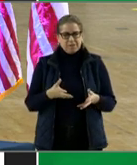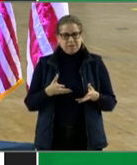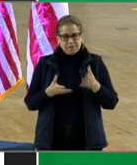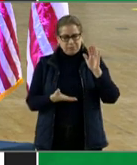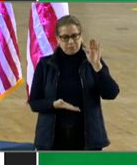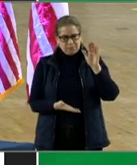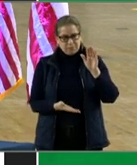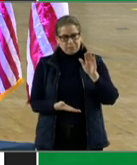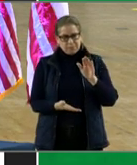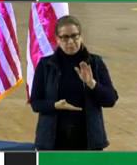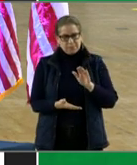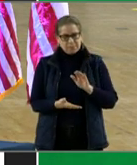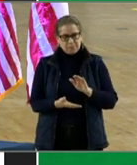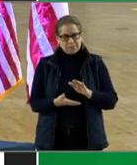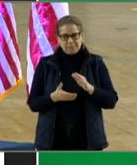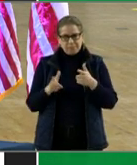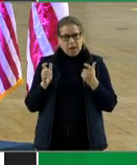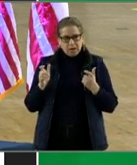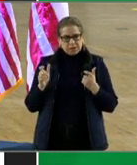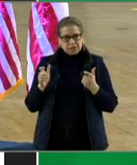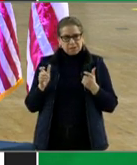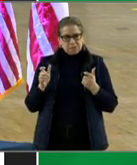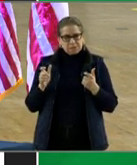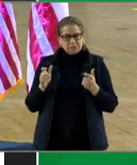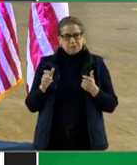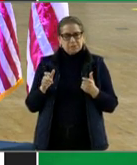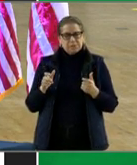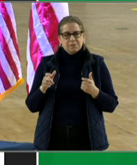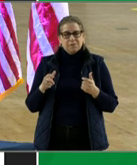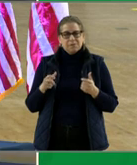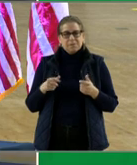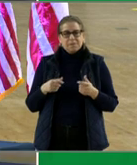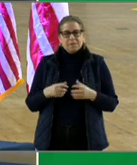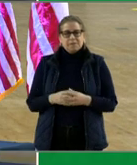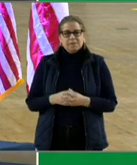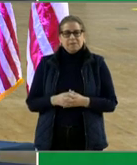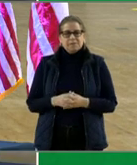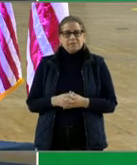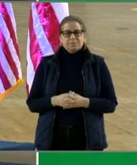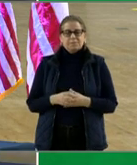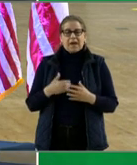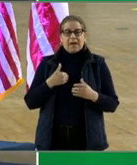which we're using it. So now I want to share some data on the latest.